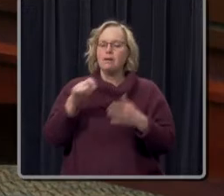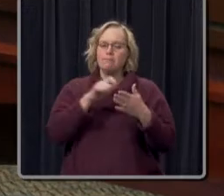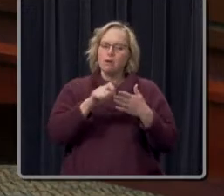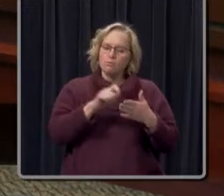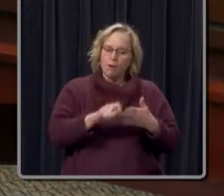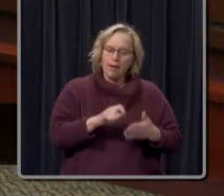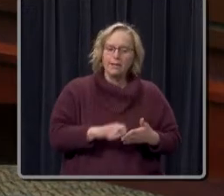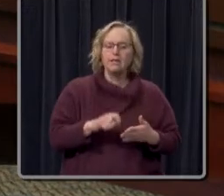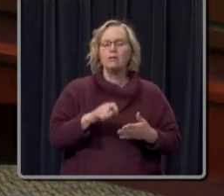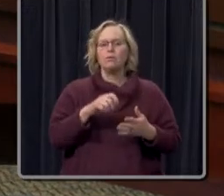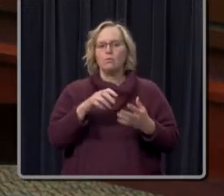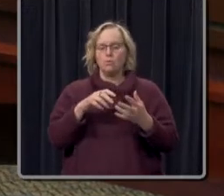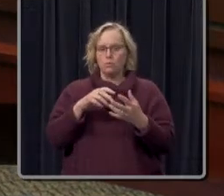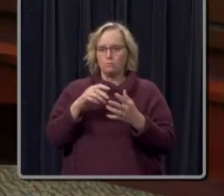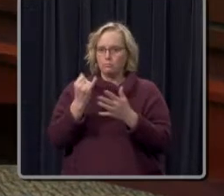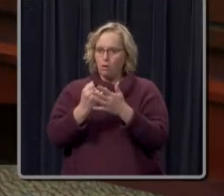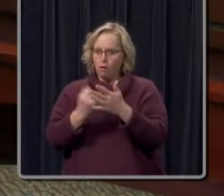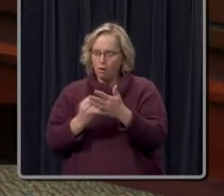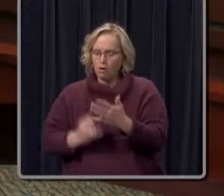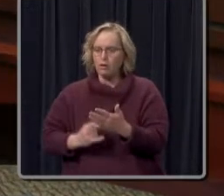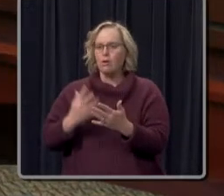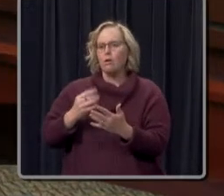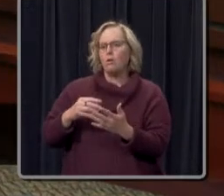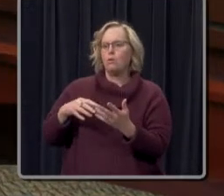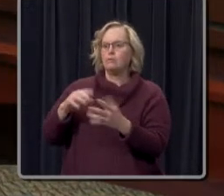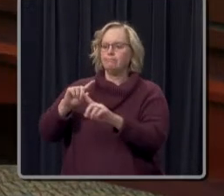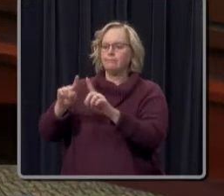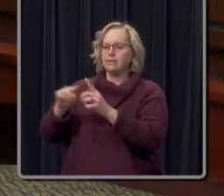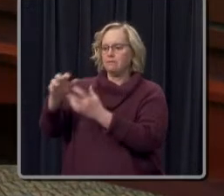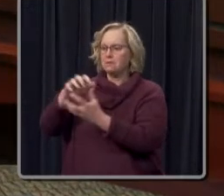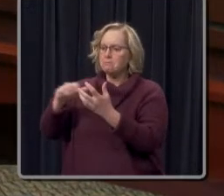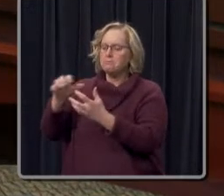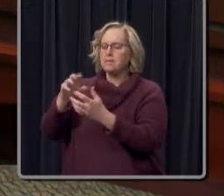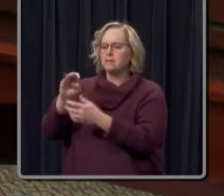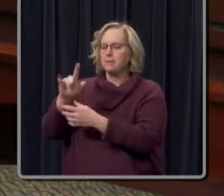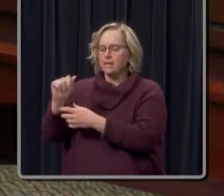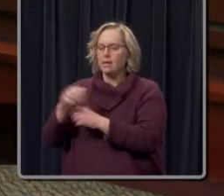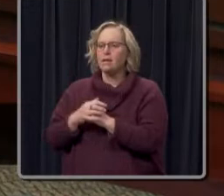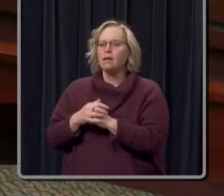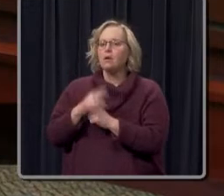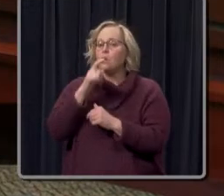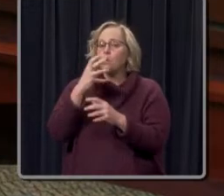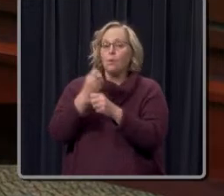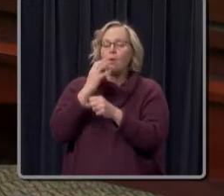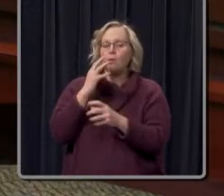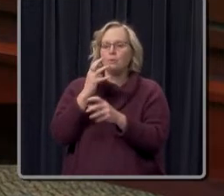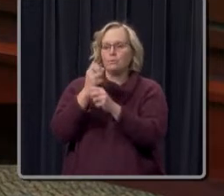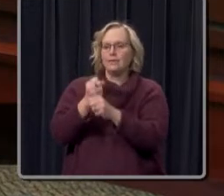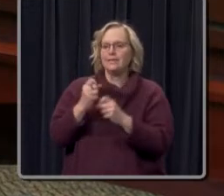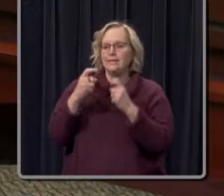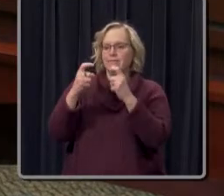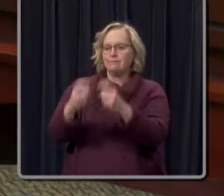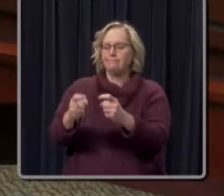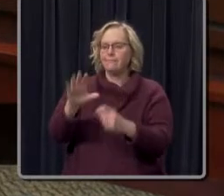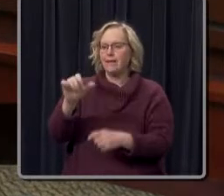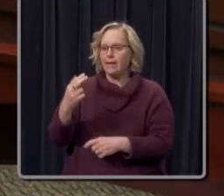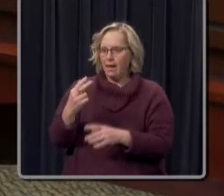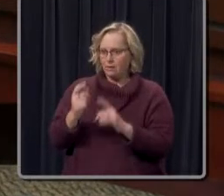media presentations. Contest winners received cash prizes, and partners from this year's celebration